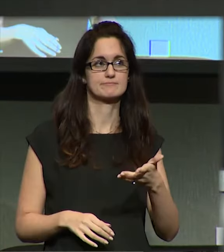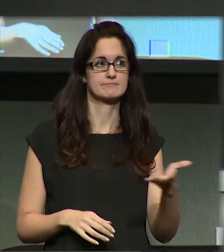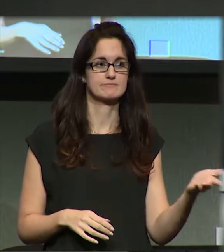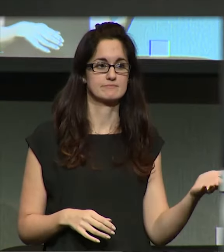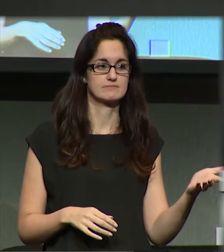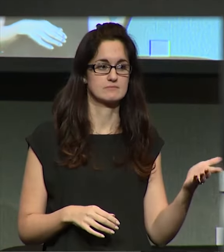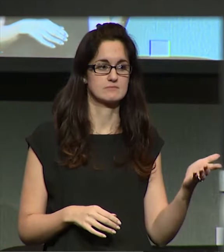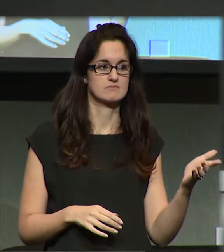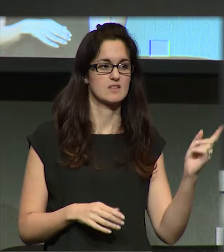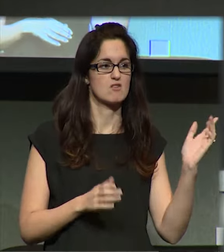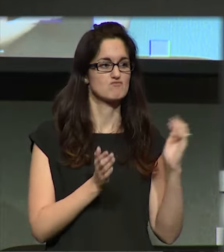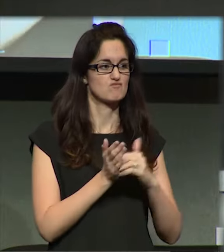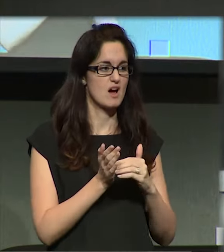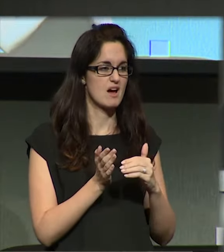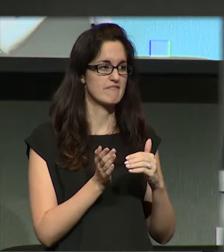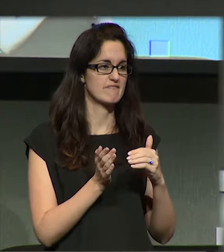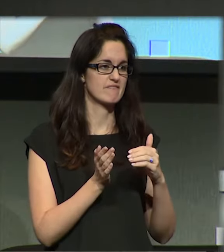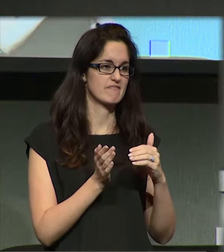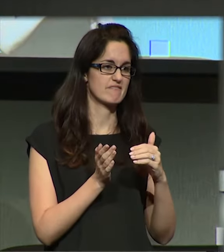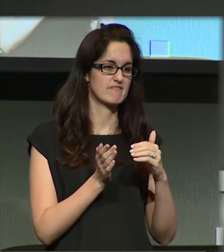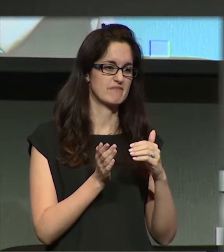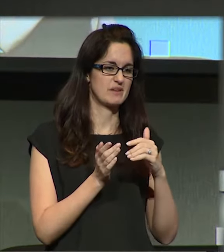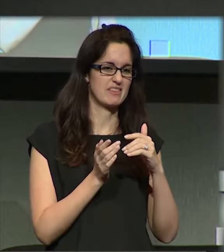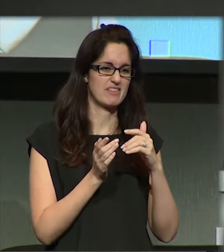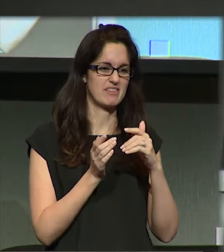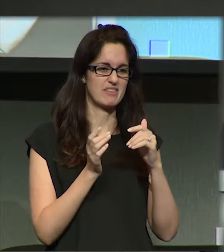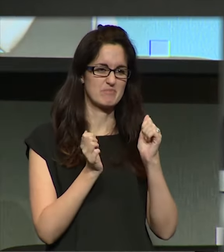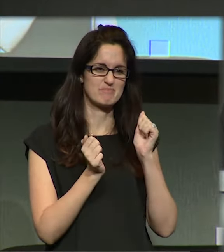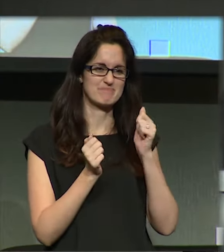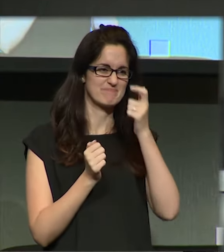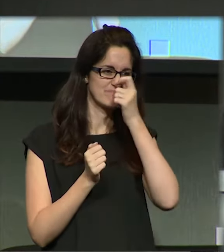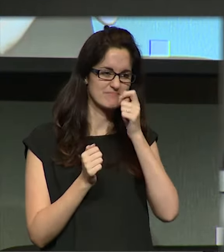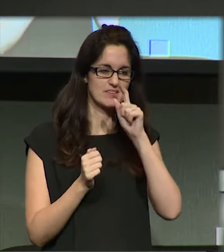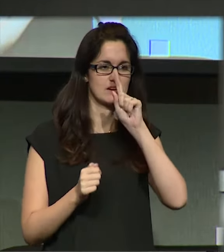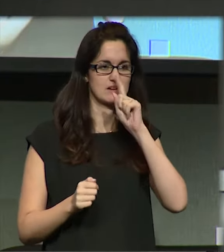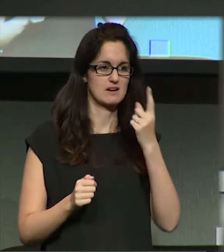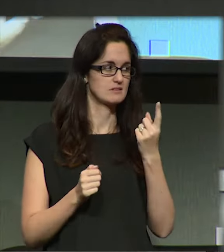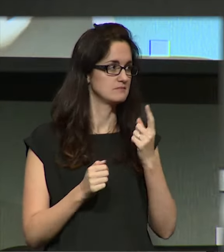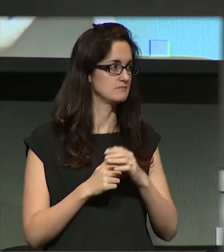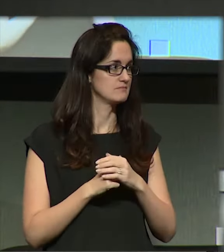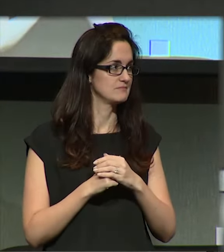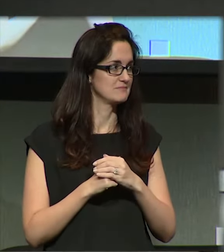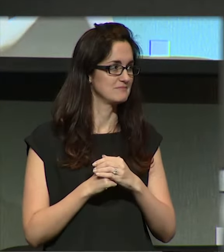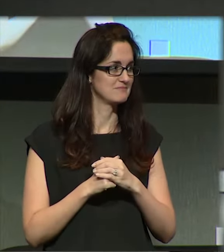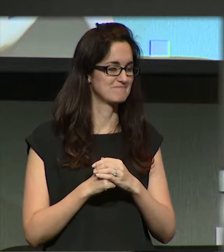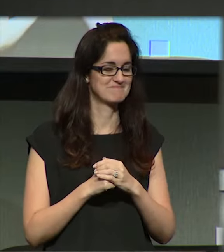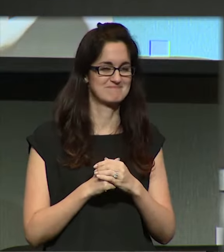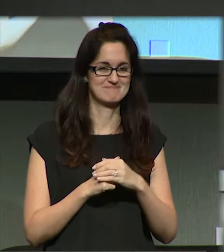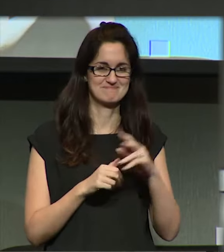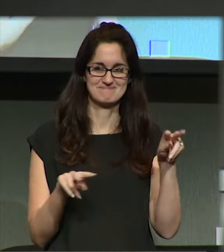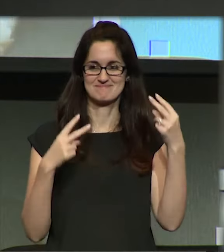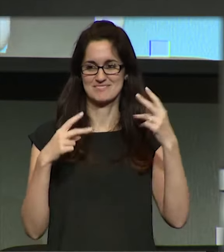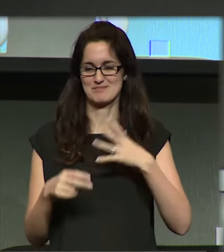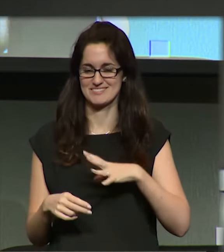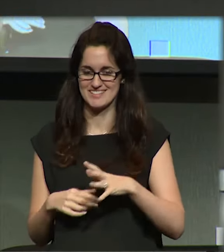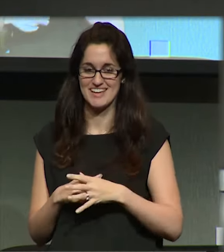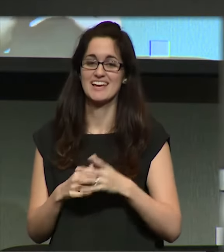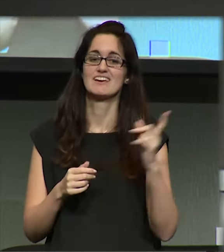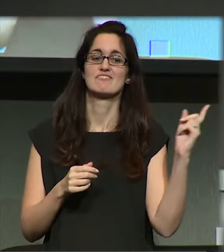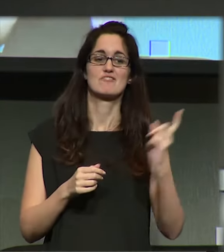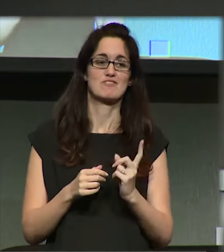turn up with a snotty nose and I don't tell them to go and blow their nose or something like that. I just wanted to see how you did that.